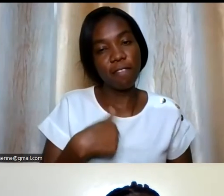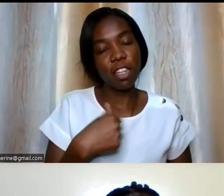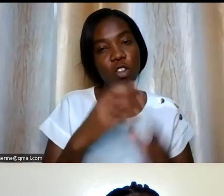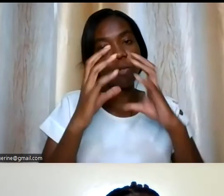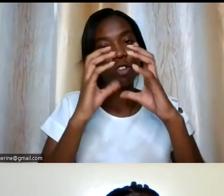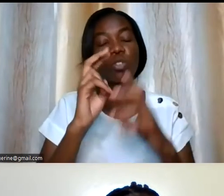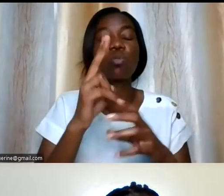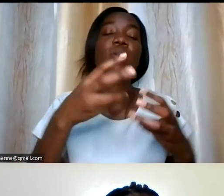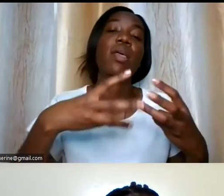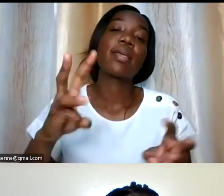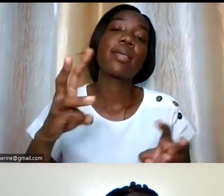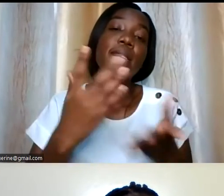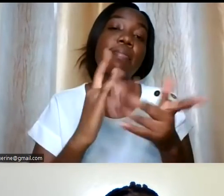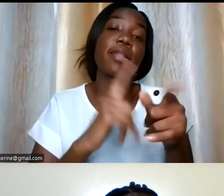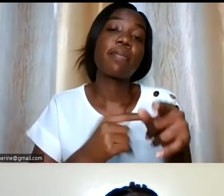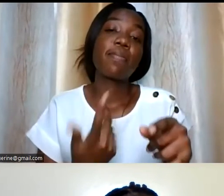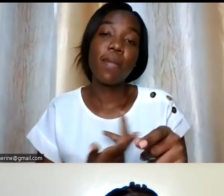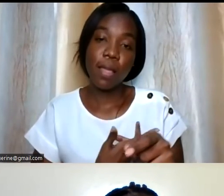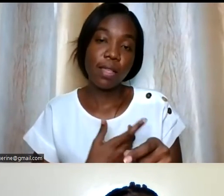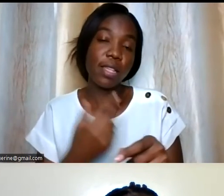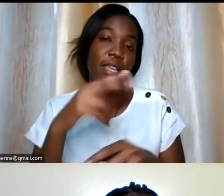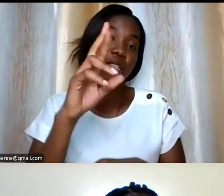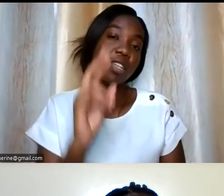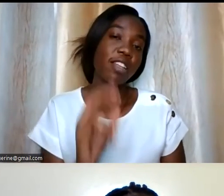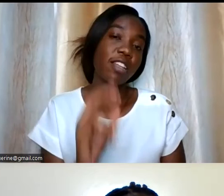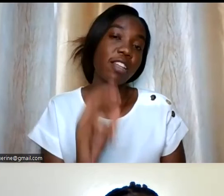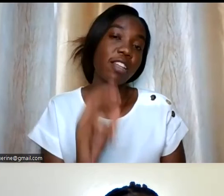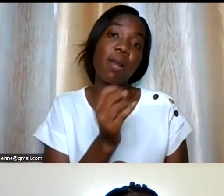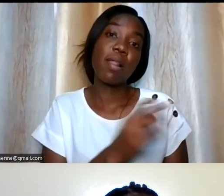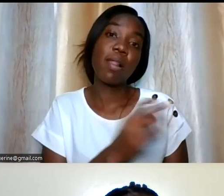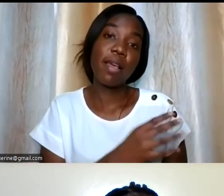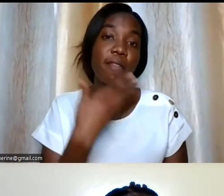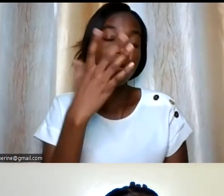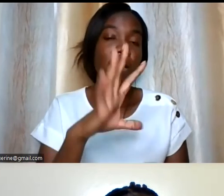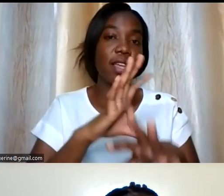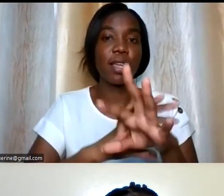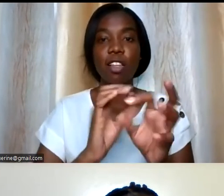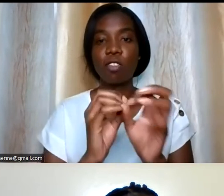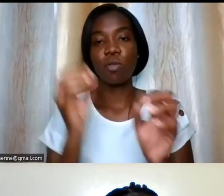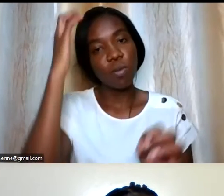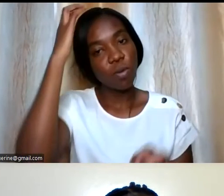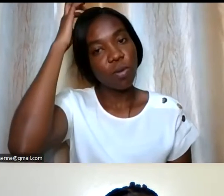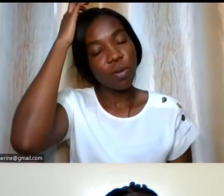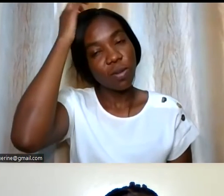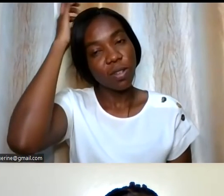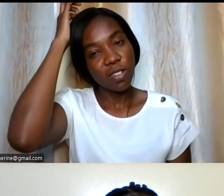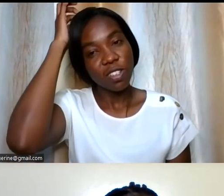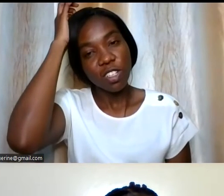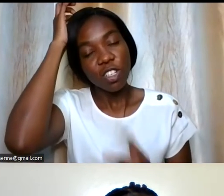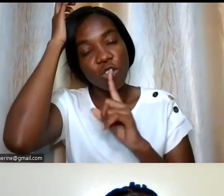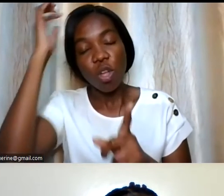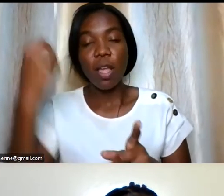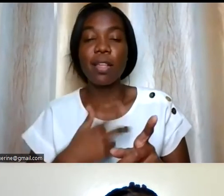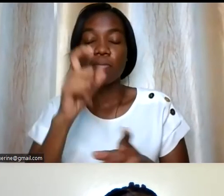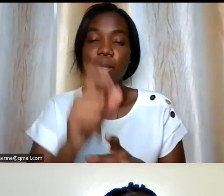Sometimes we HR people also complain that we don't get feedback from the rest. So let's also be clear, what